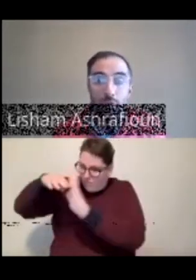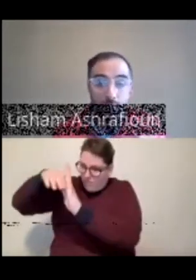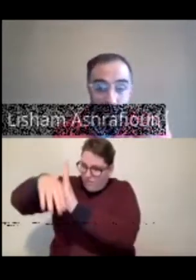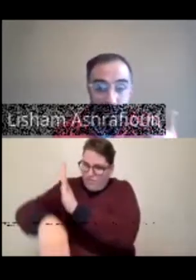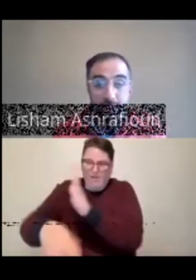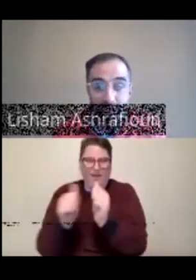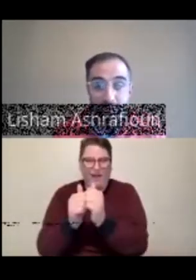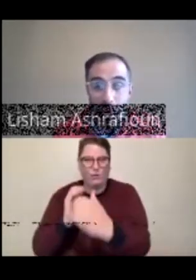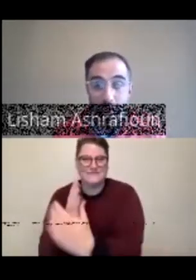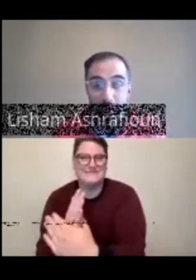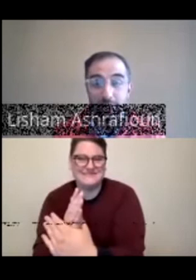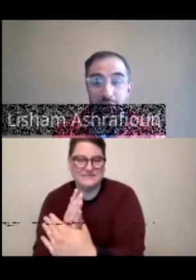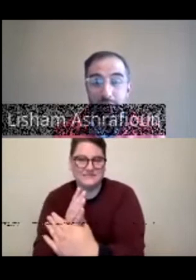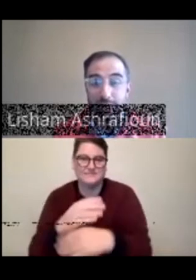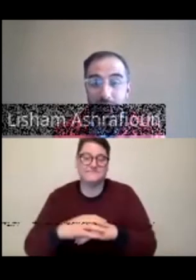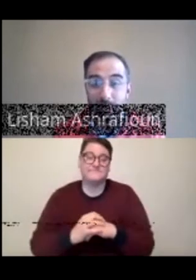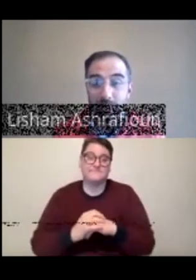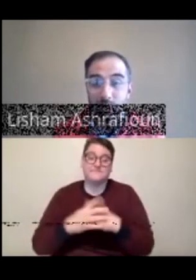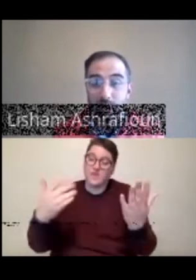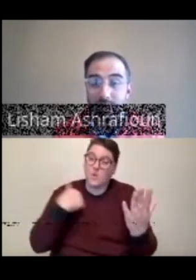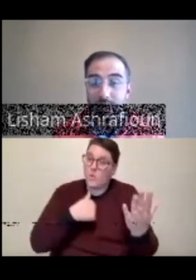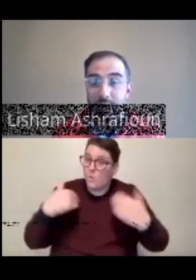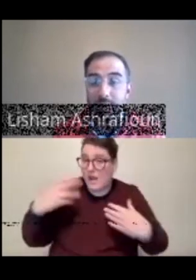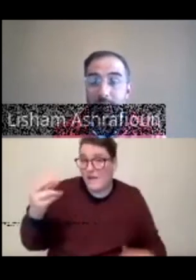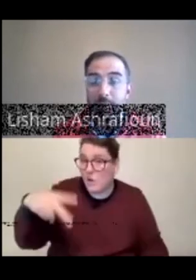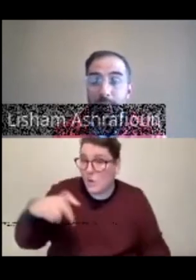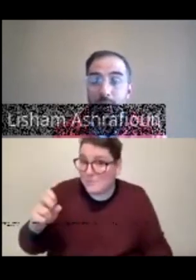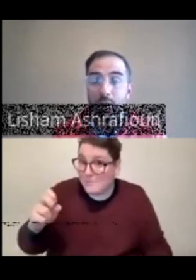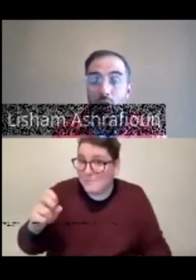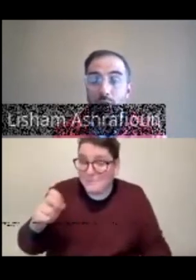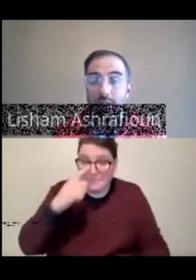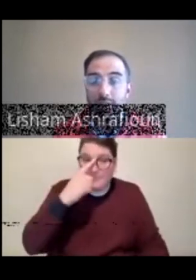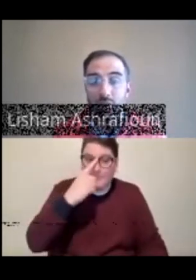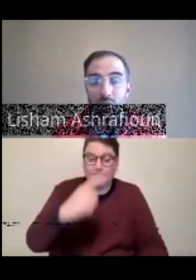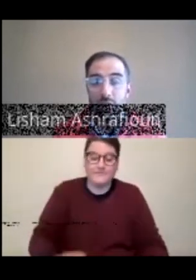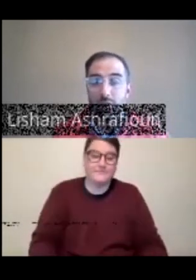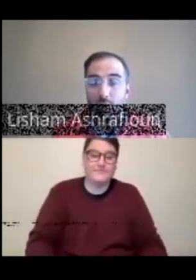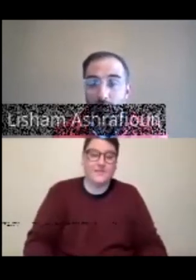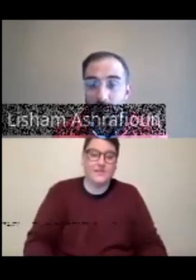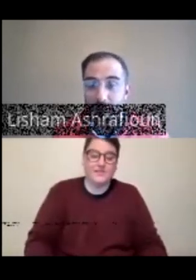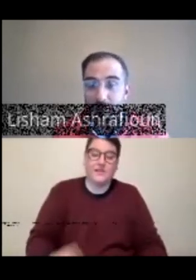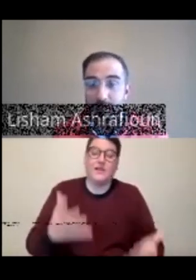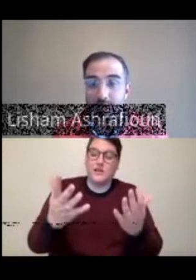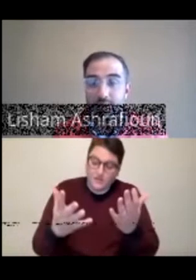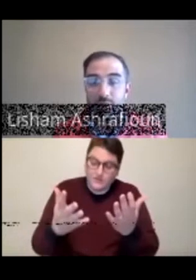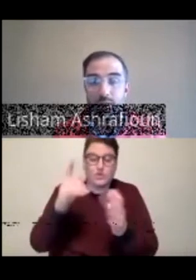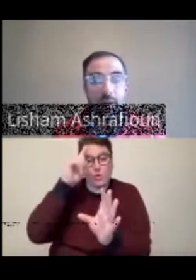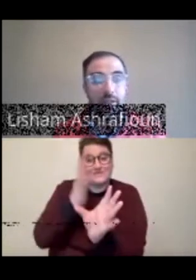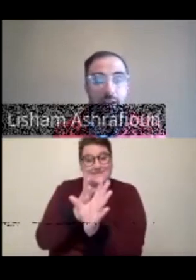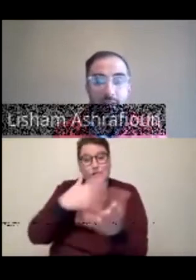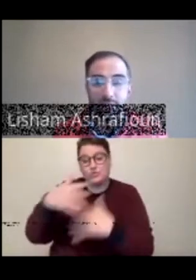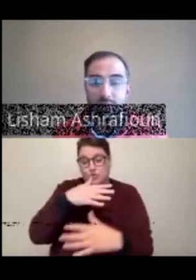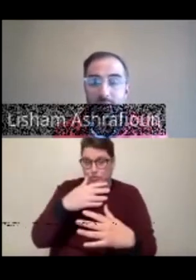Well, there is some hope here. So there, in terms of addressing loneliness through psychosocial interventions, there